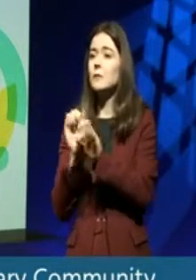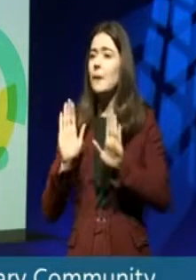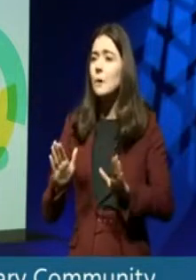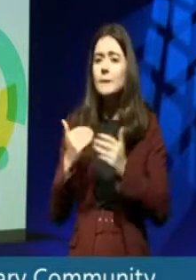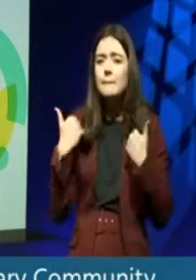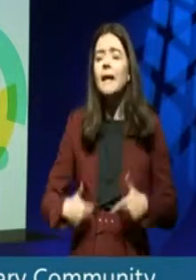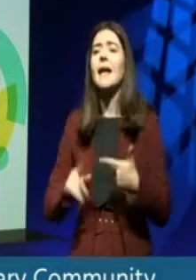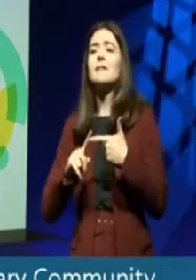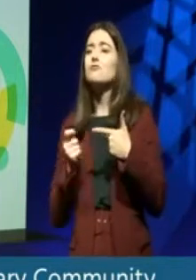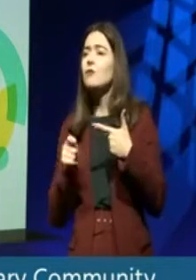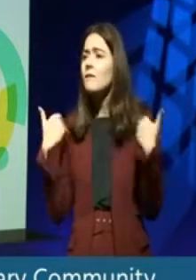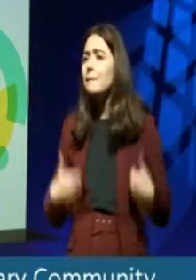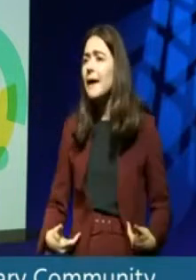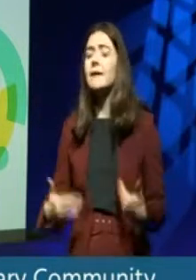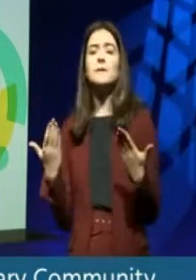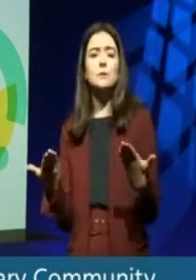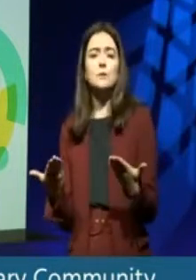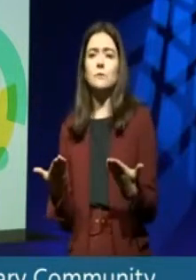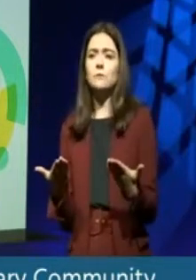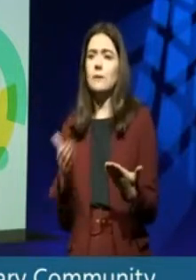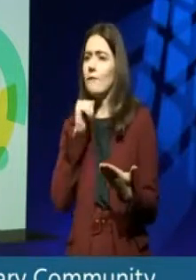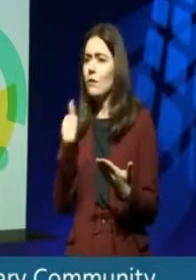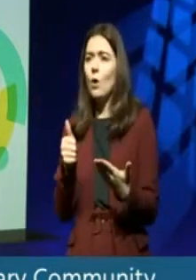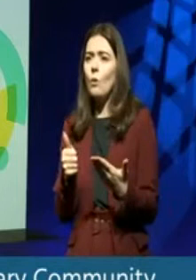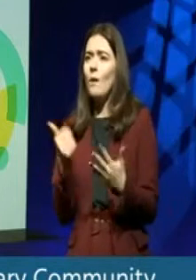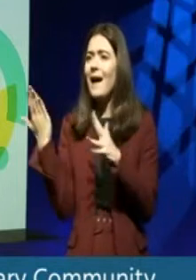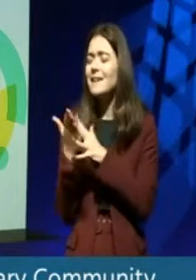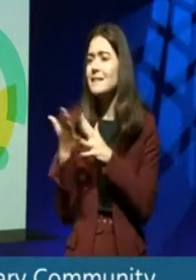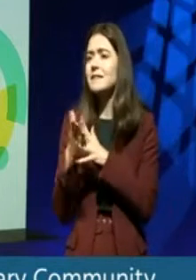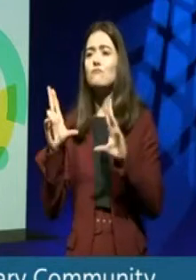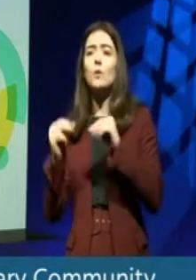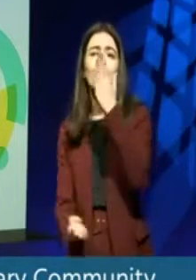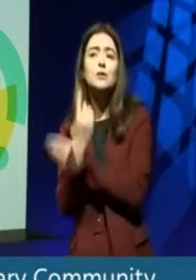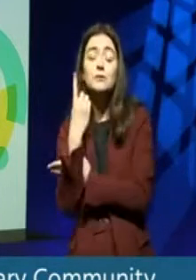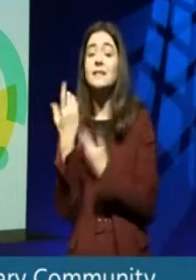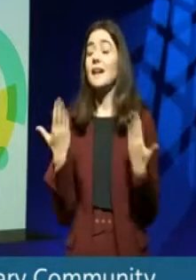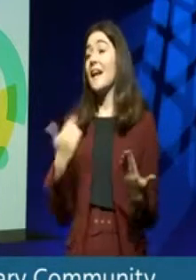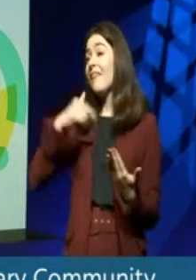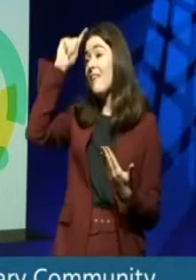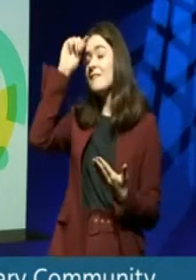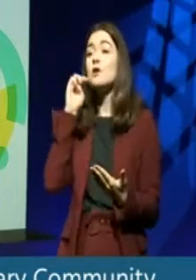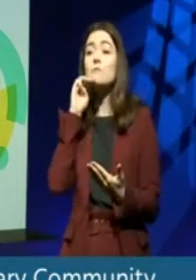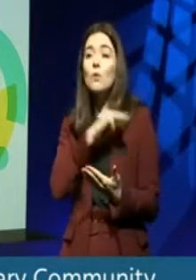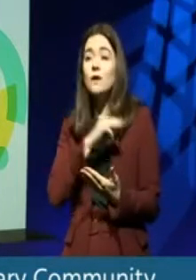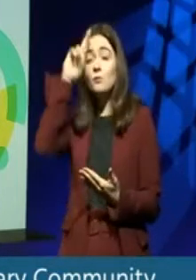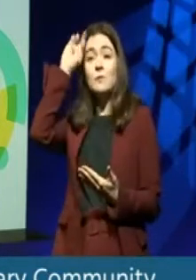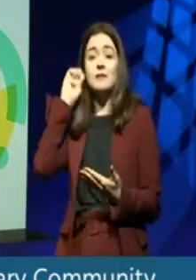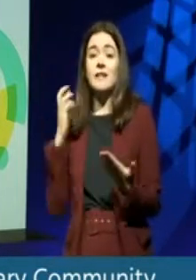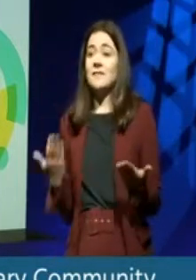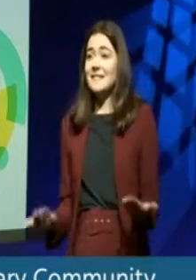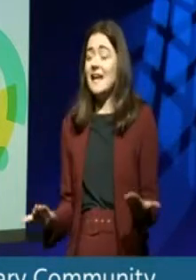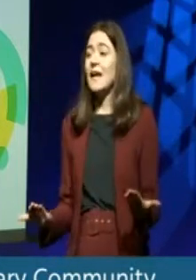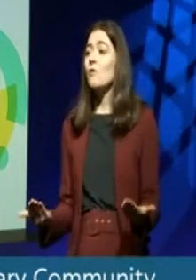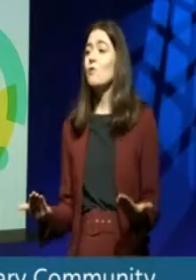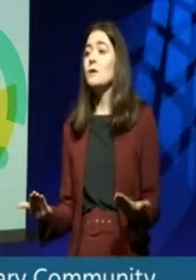the traveller men, who don't get a foot in the door. And I think it's very important that we remind ourselves today as well, like,